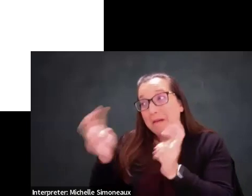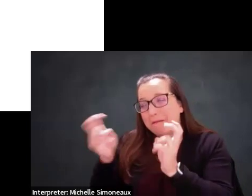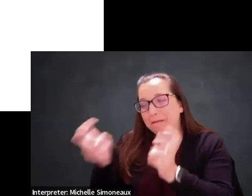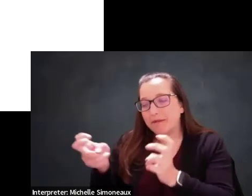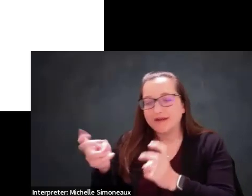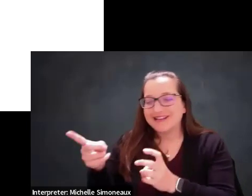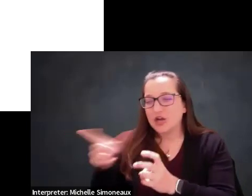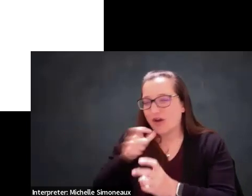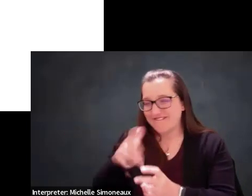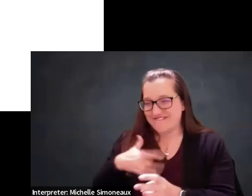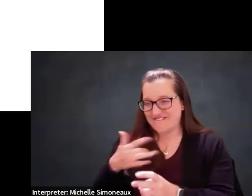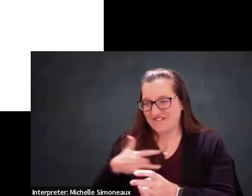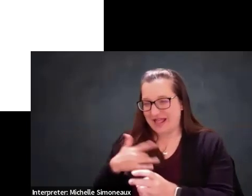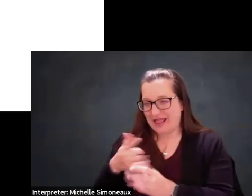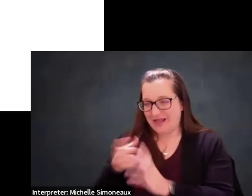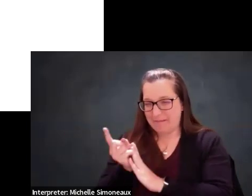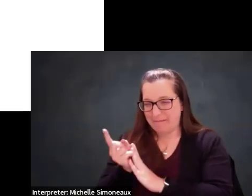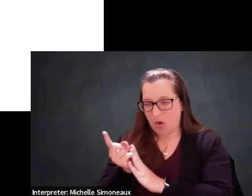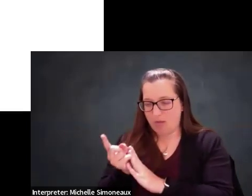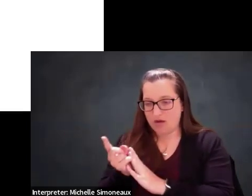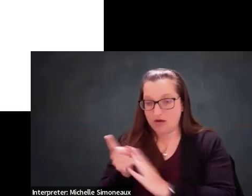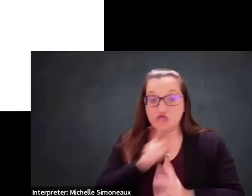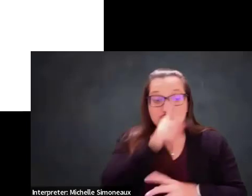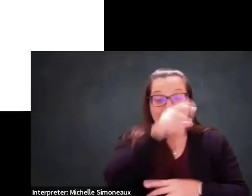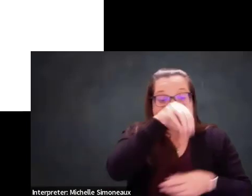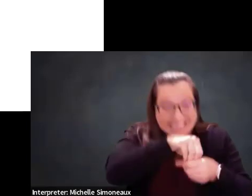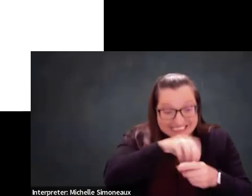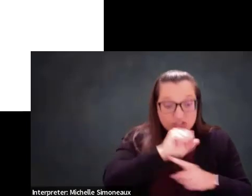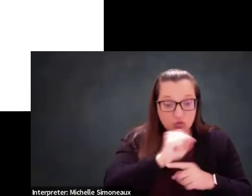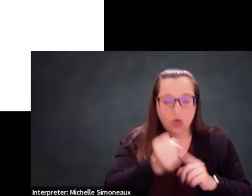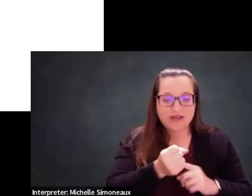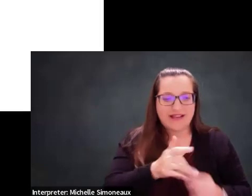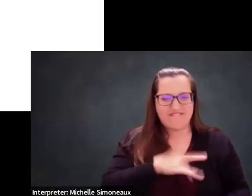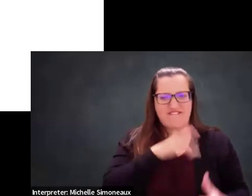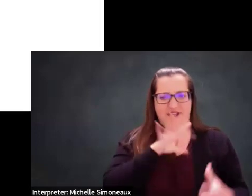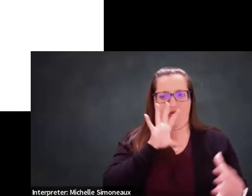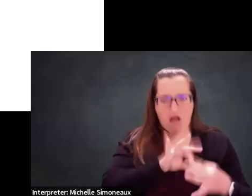connections with the device, you're connecting with the signs and everything is being brought together.